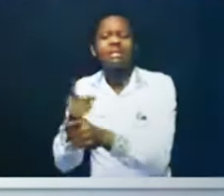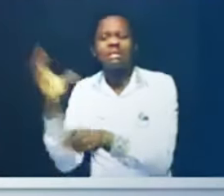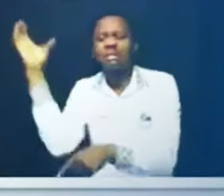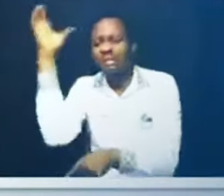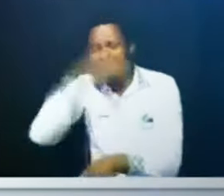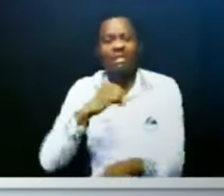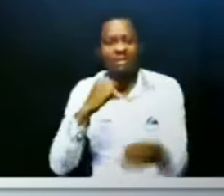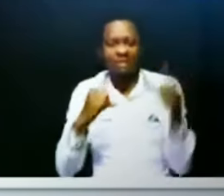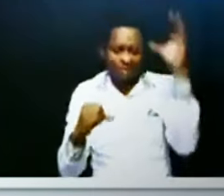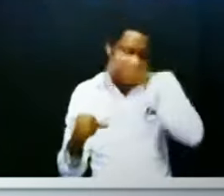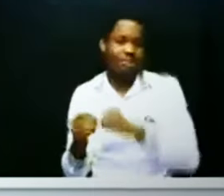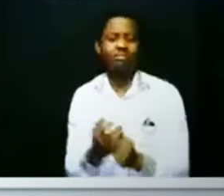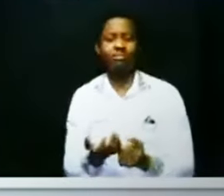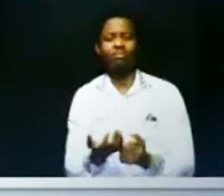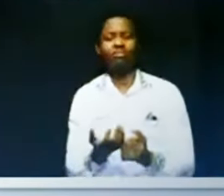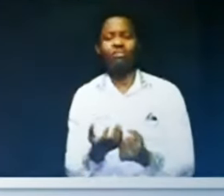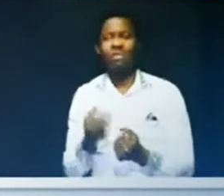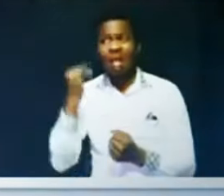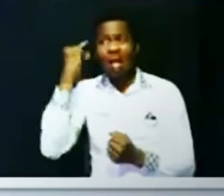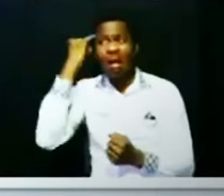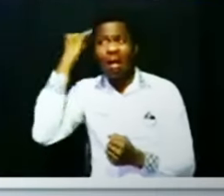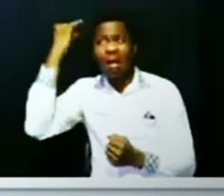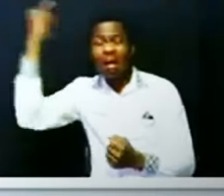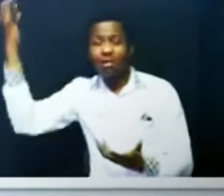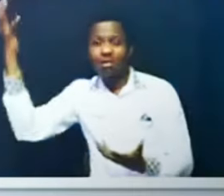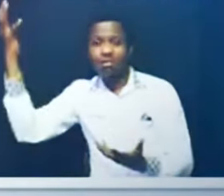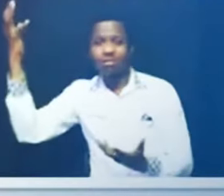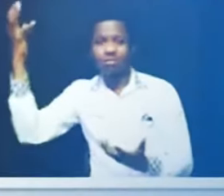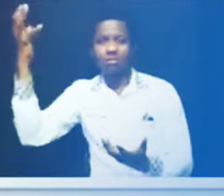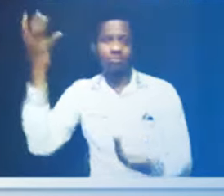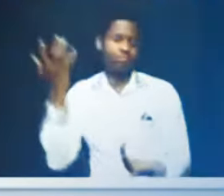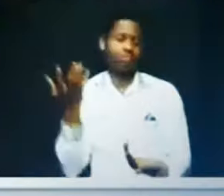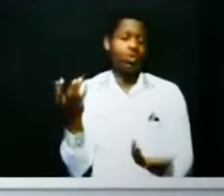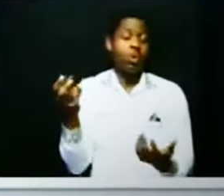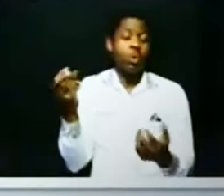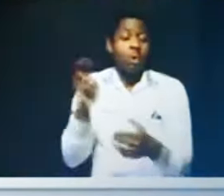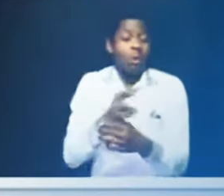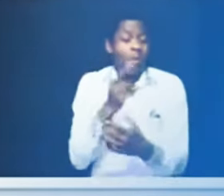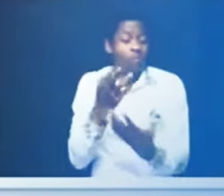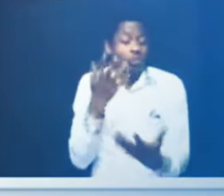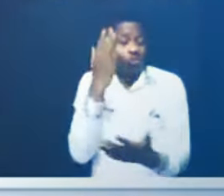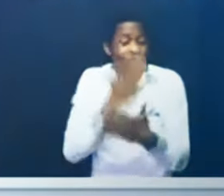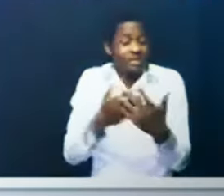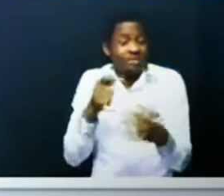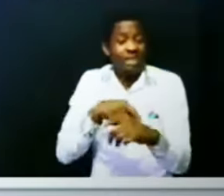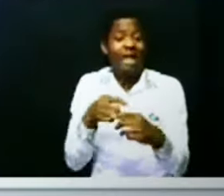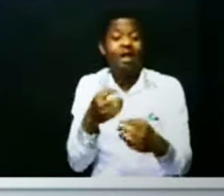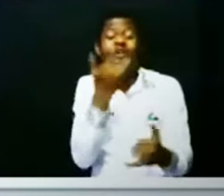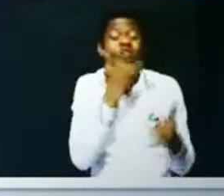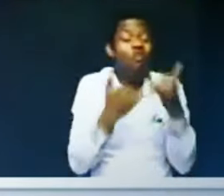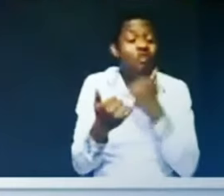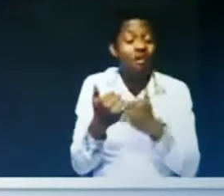offenses are either real. The cause is real, or the cause is just